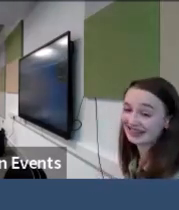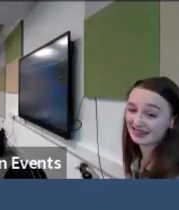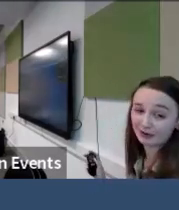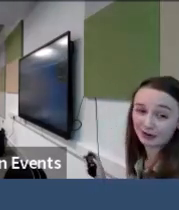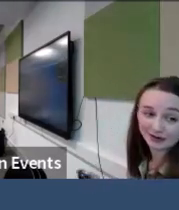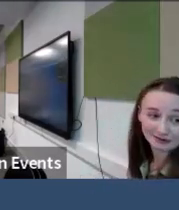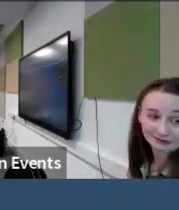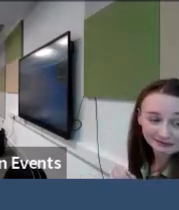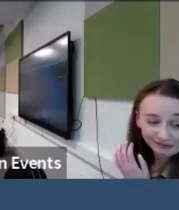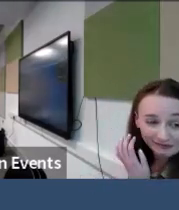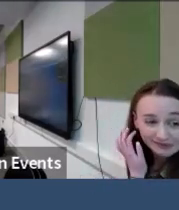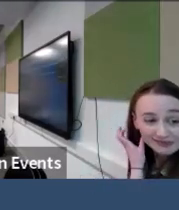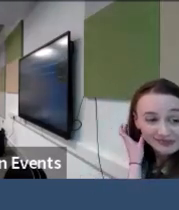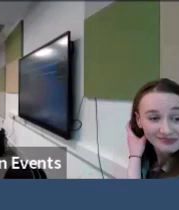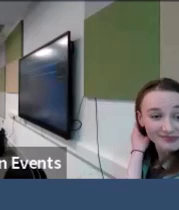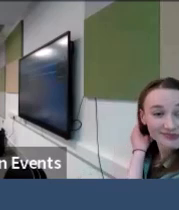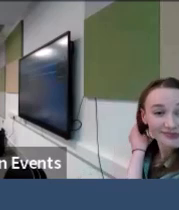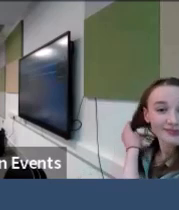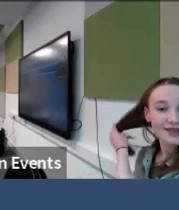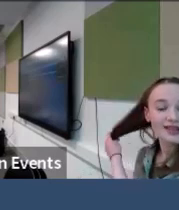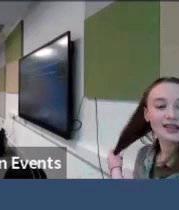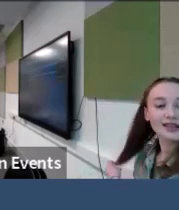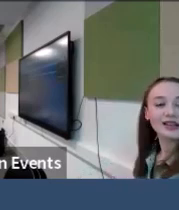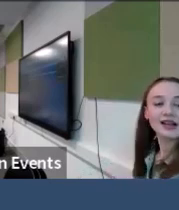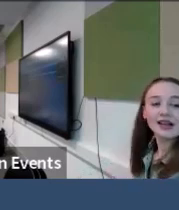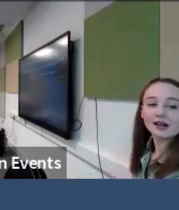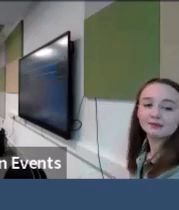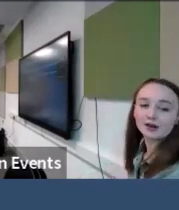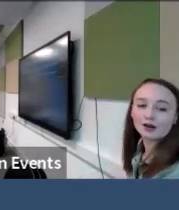lot, it's a problem.